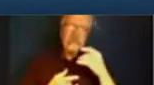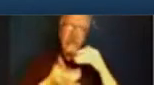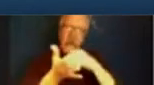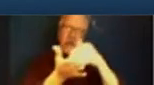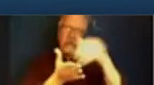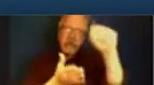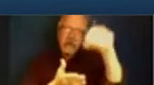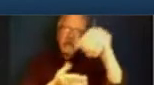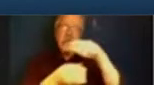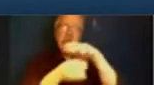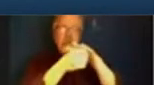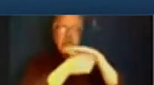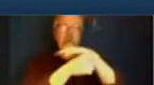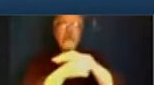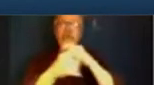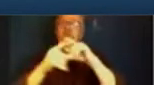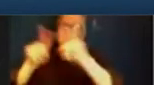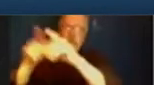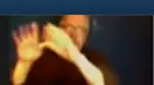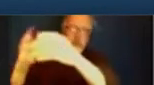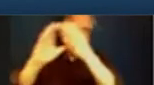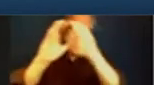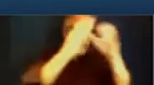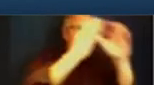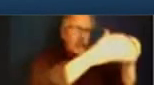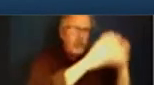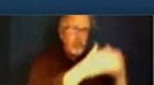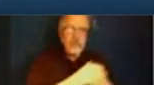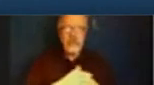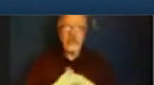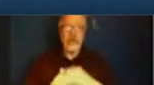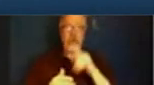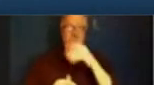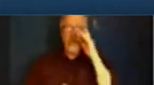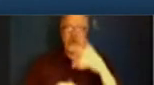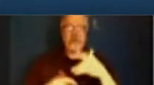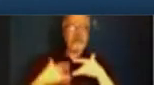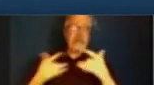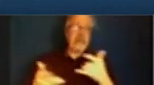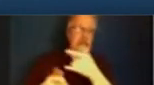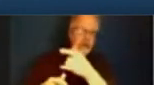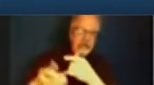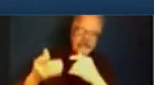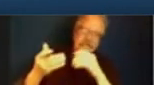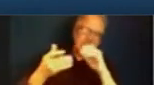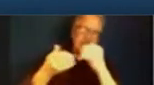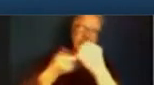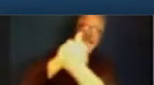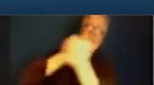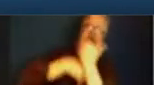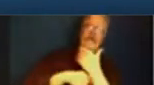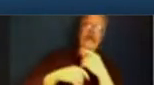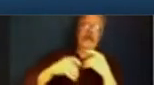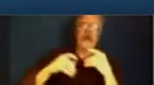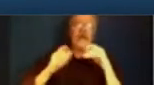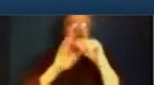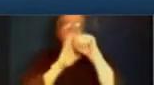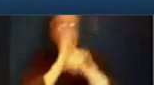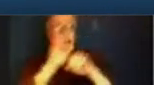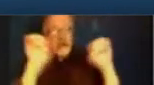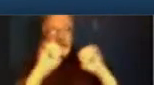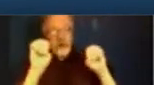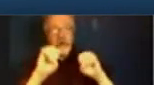those requests come to us. They either come to the State Emergency Operations Center or to Department of Health through local